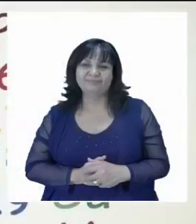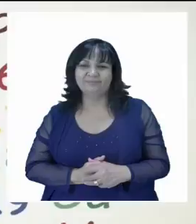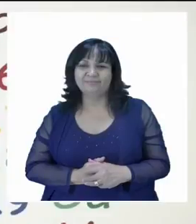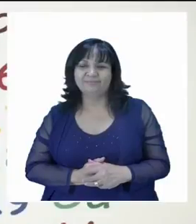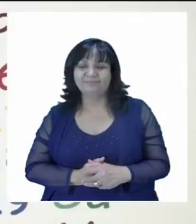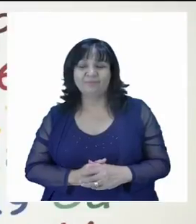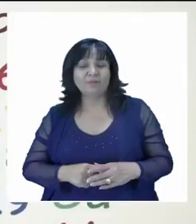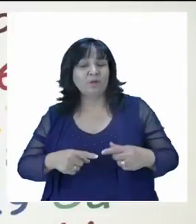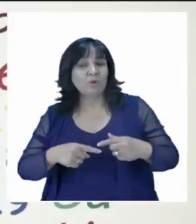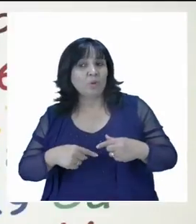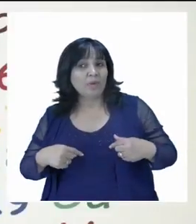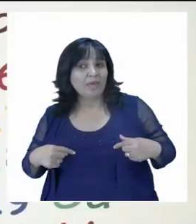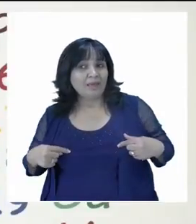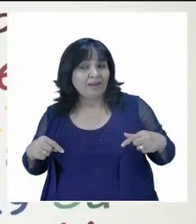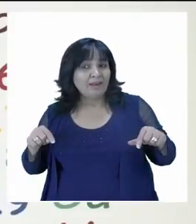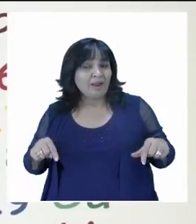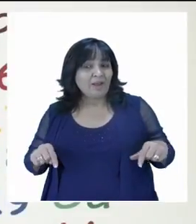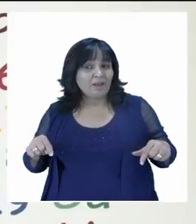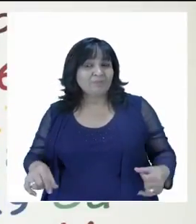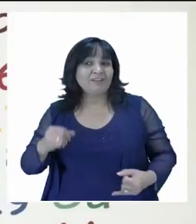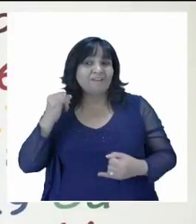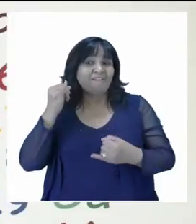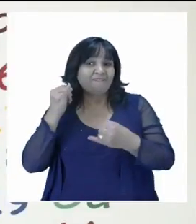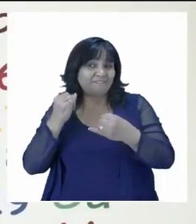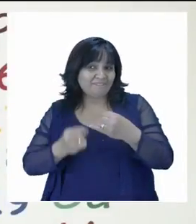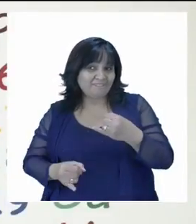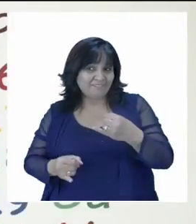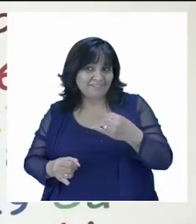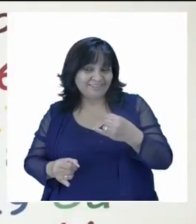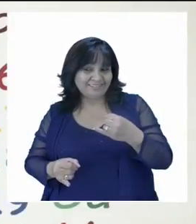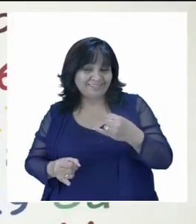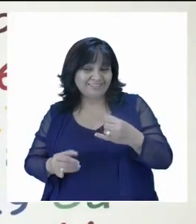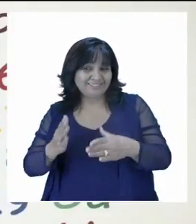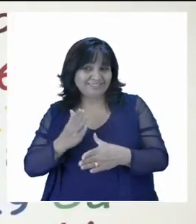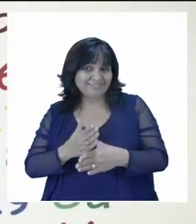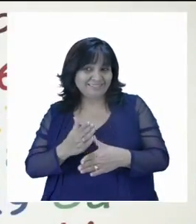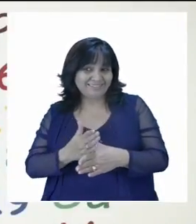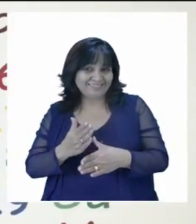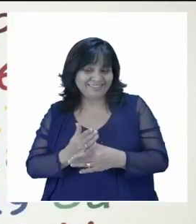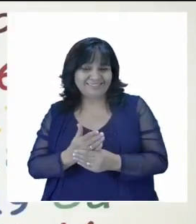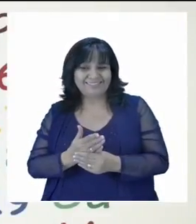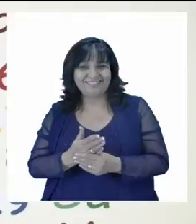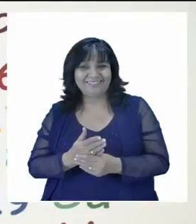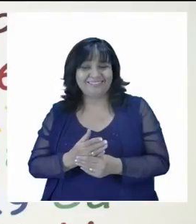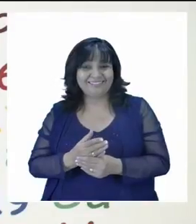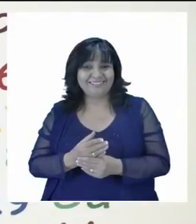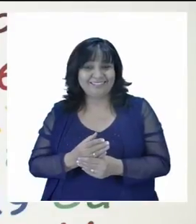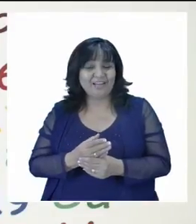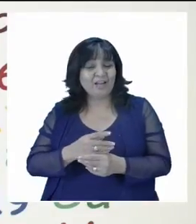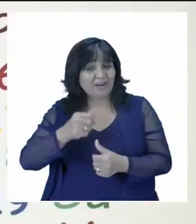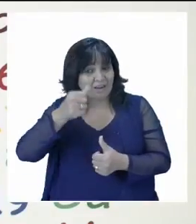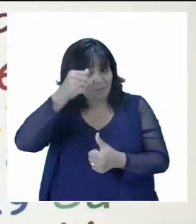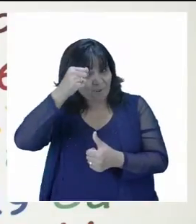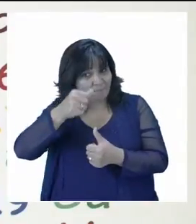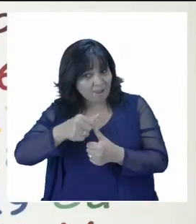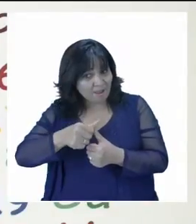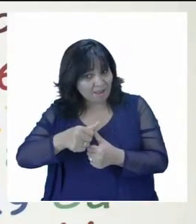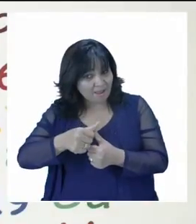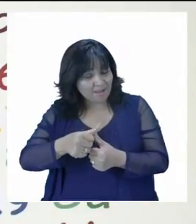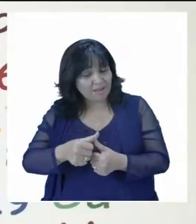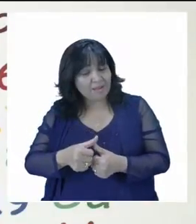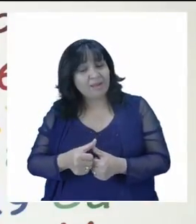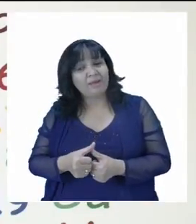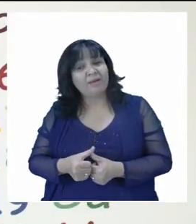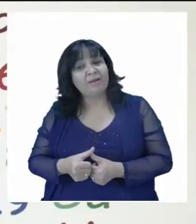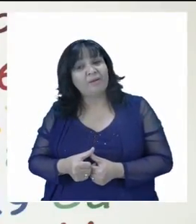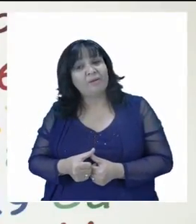We have now come to the end of our fun lesson. And remember, when we do